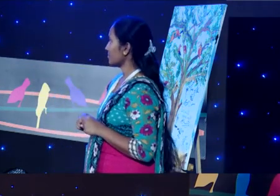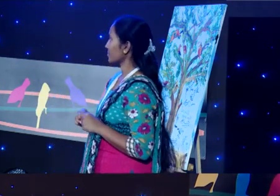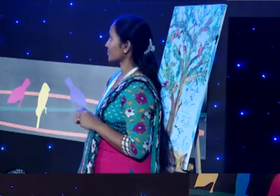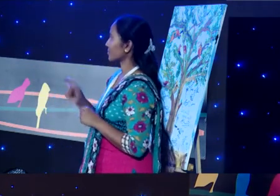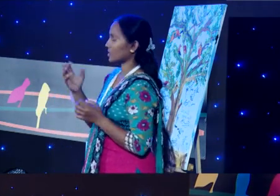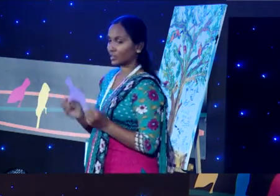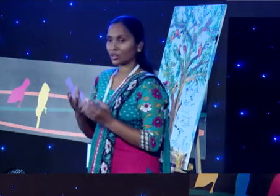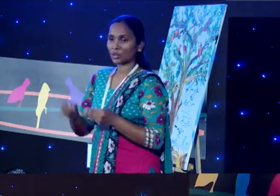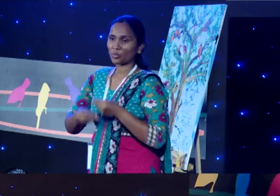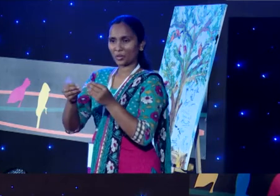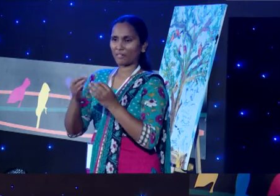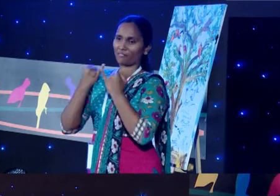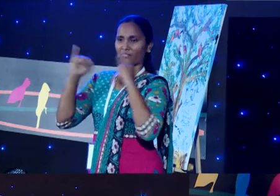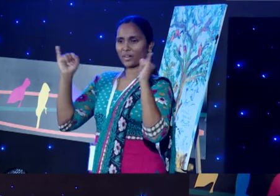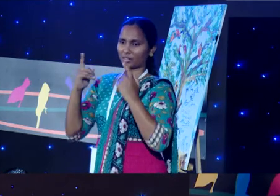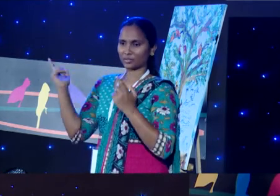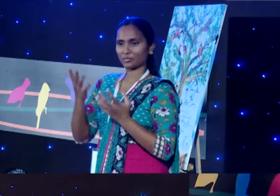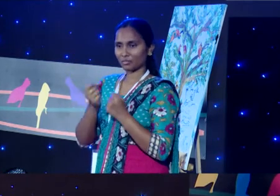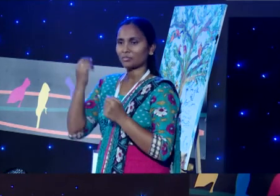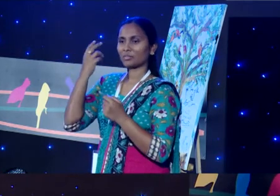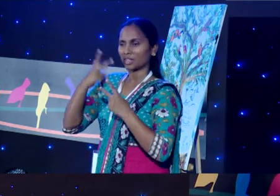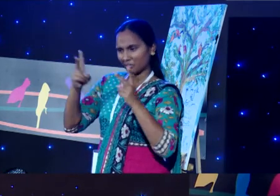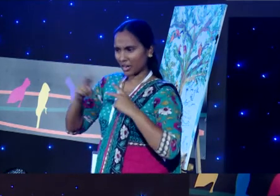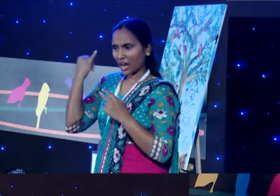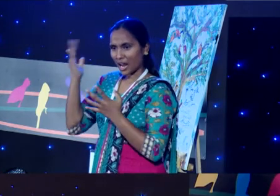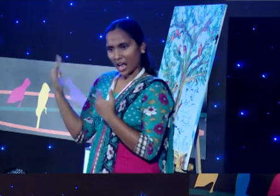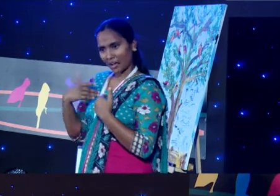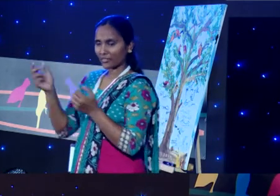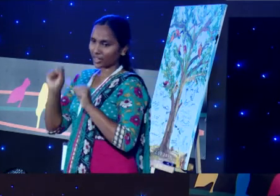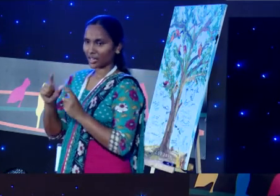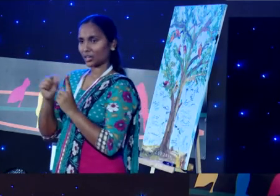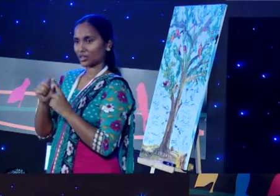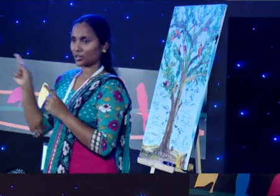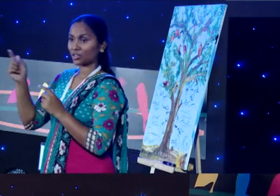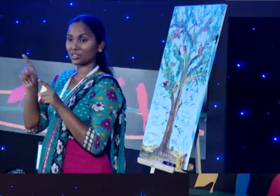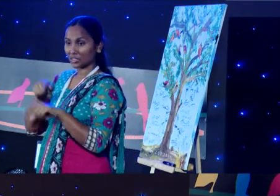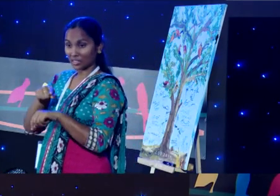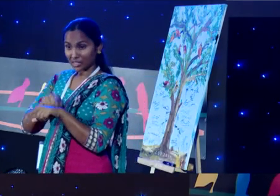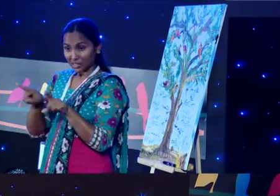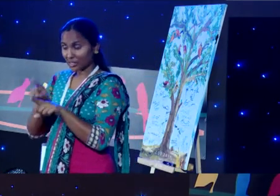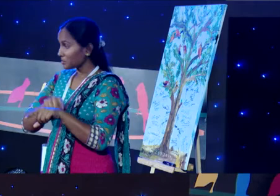to try whatever ideas I wanted to try. And during that time,